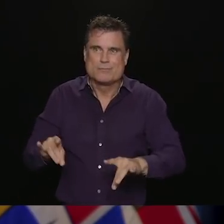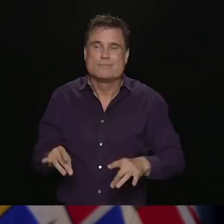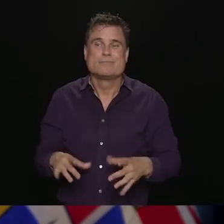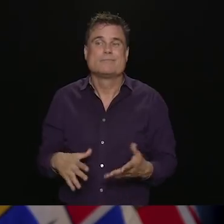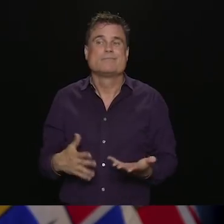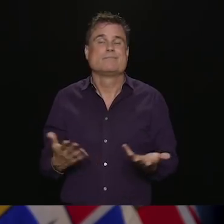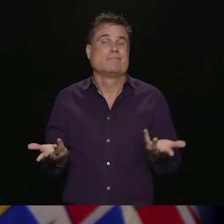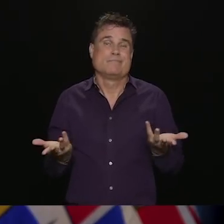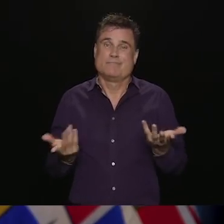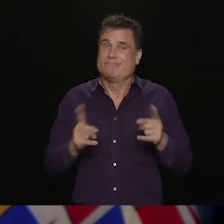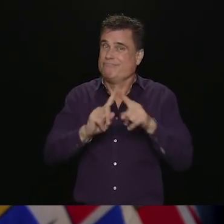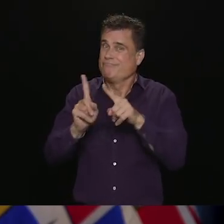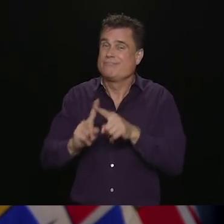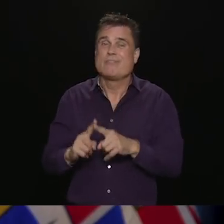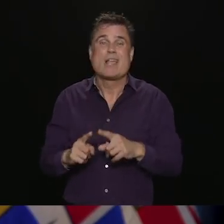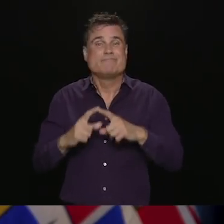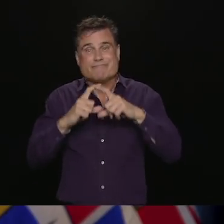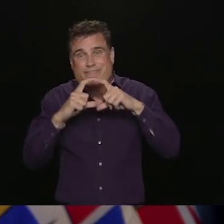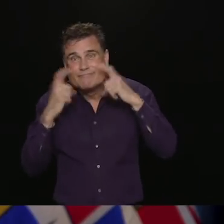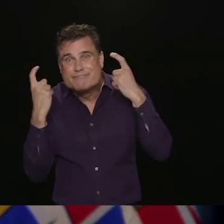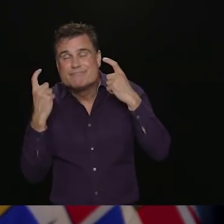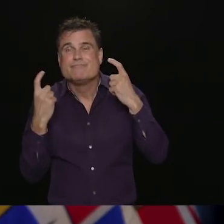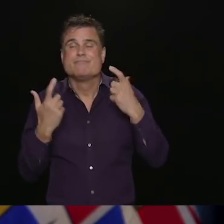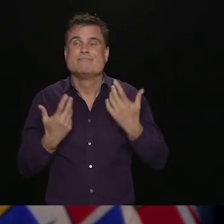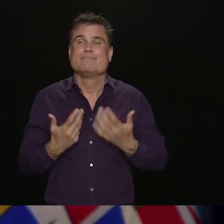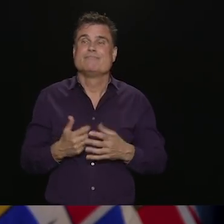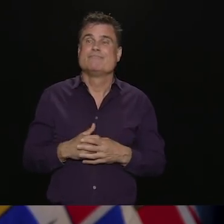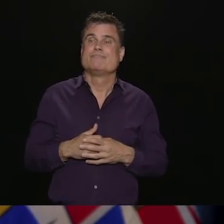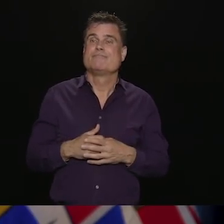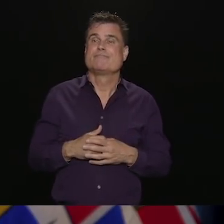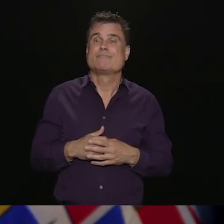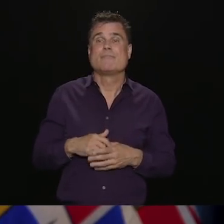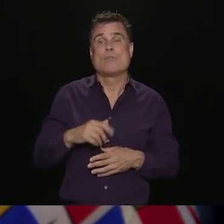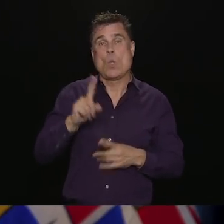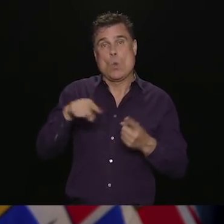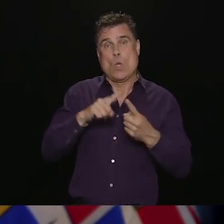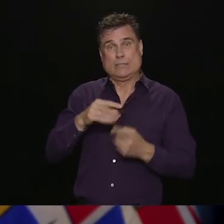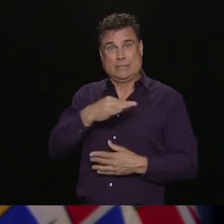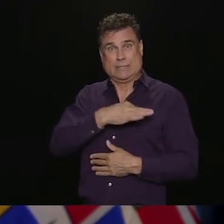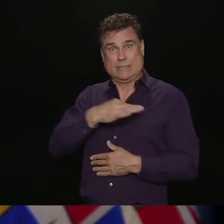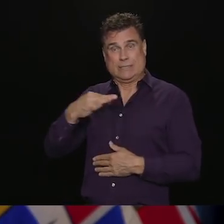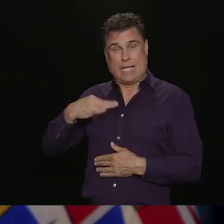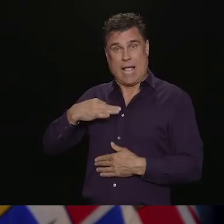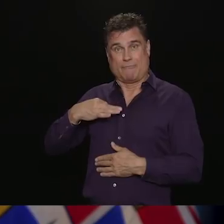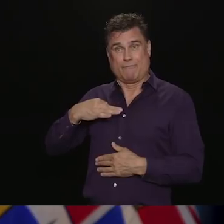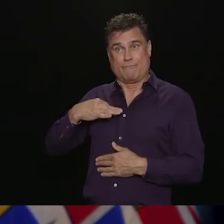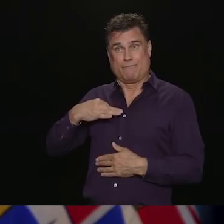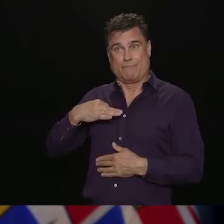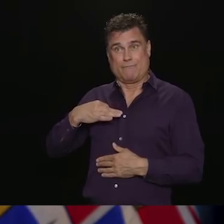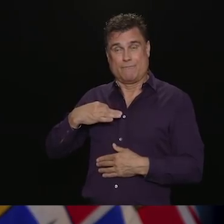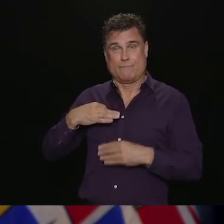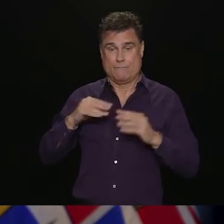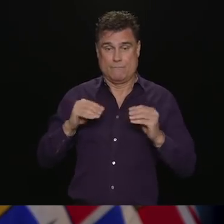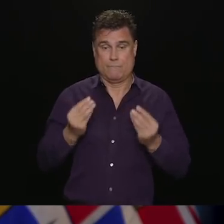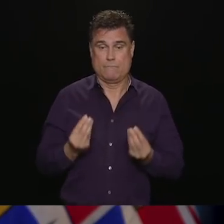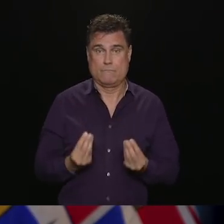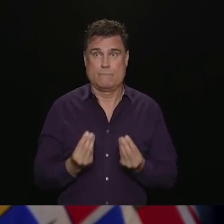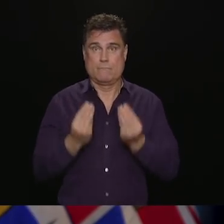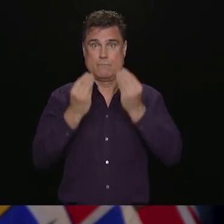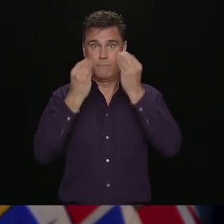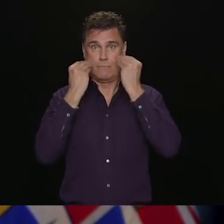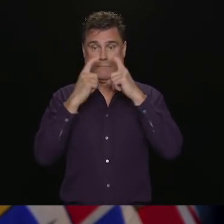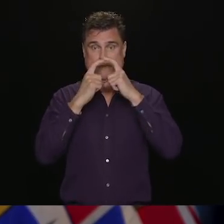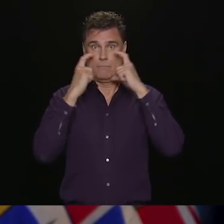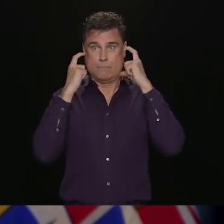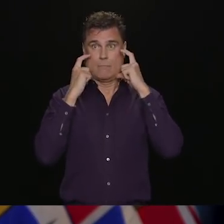to protect people, but putting it on and taking it off are times when we can self-contaminate or we can contaminate